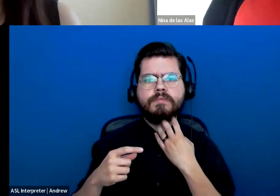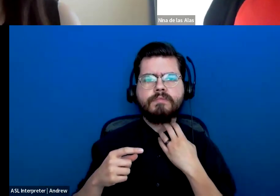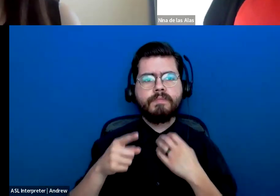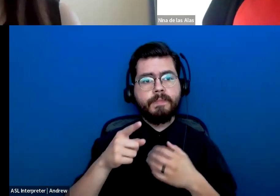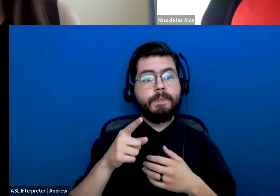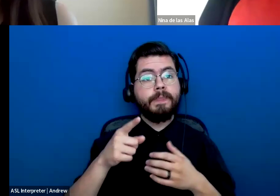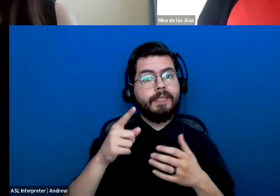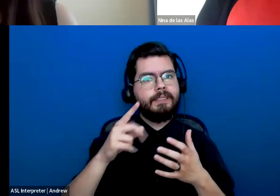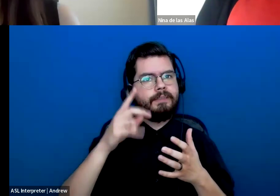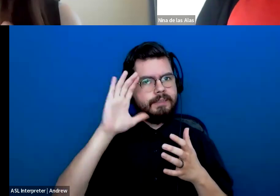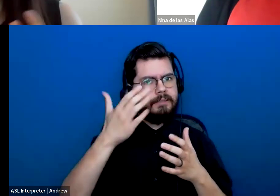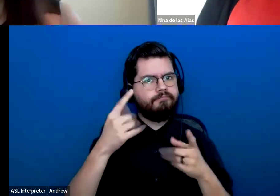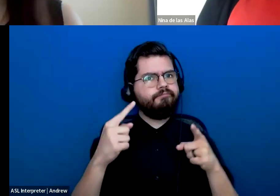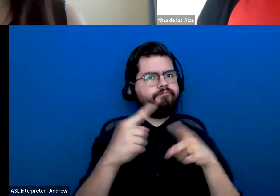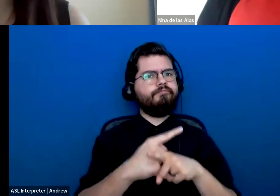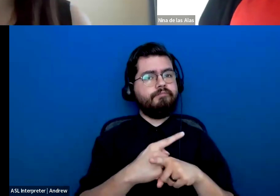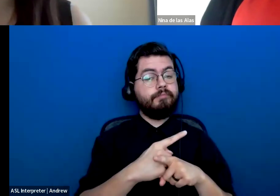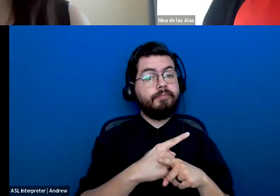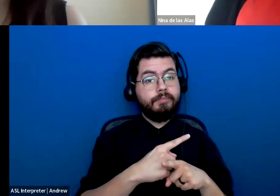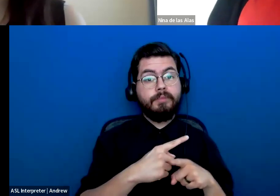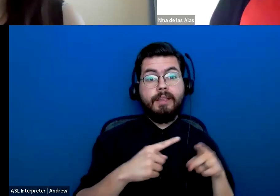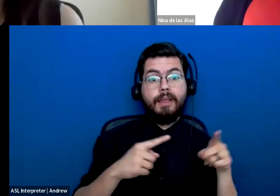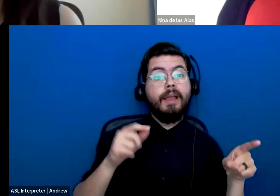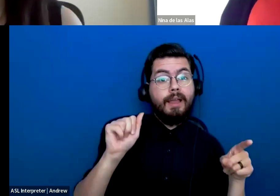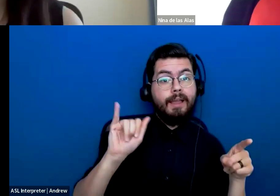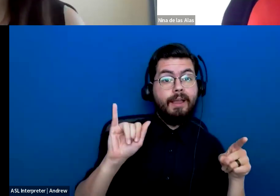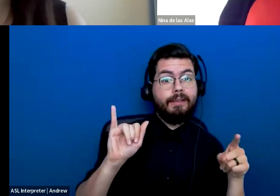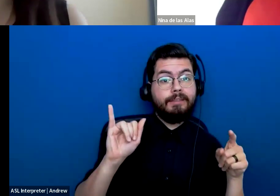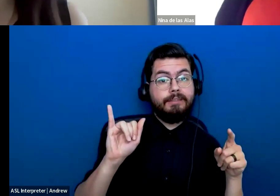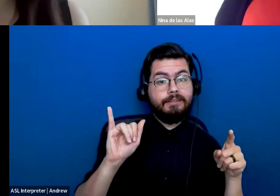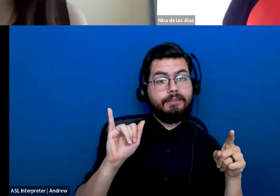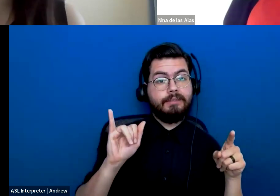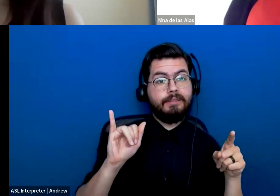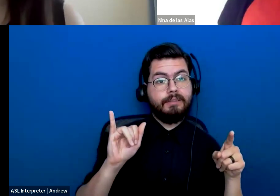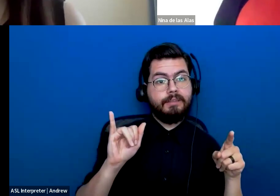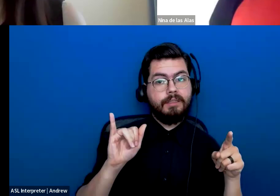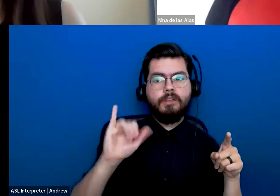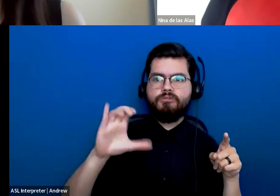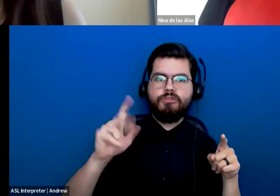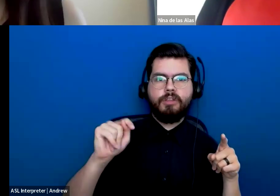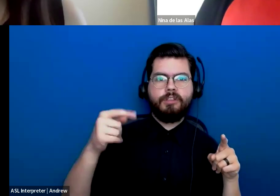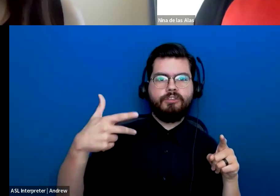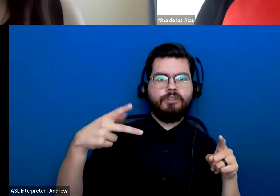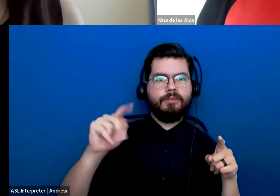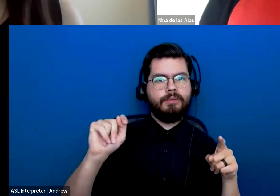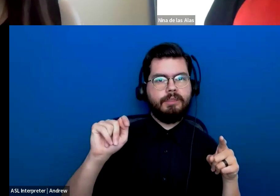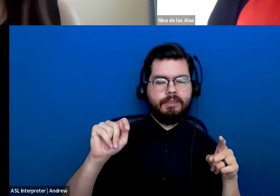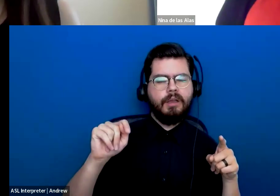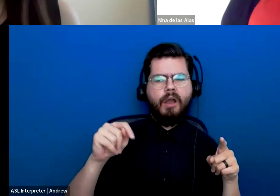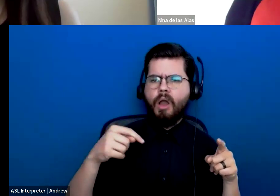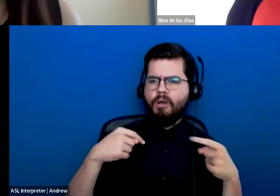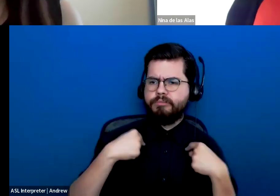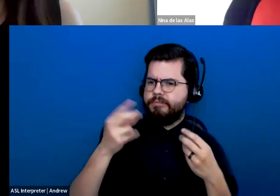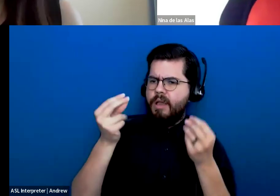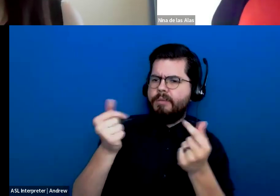a paradox. On the one hand, students need teachers less because with ChatGPT, like they can get quick answers and